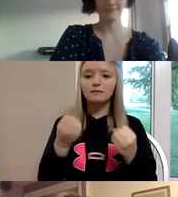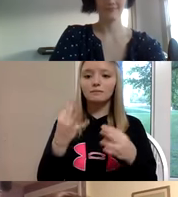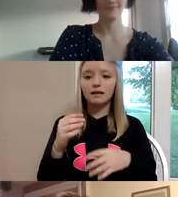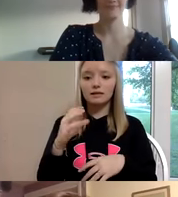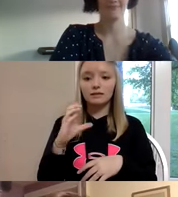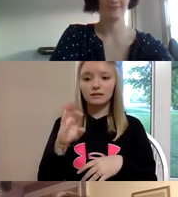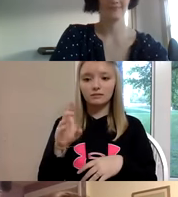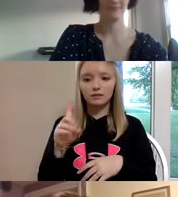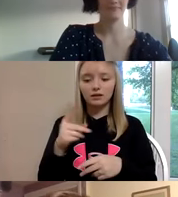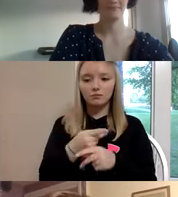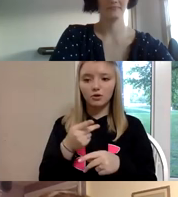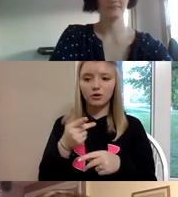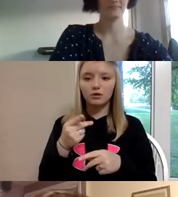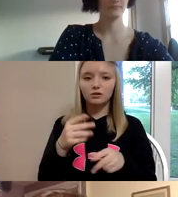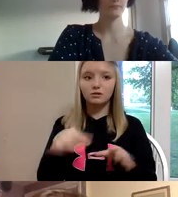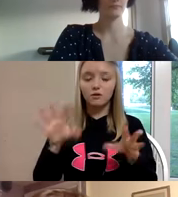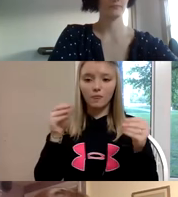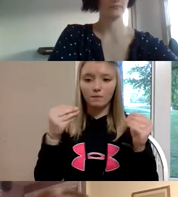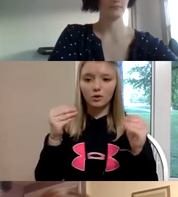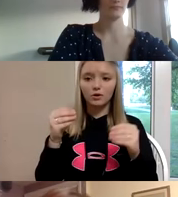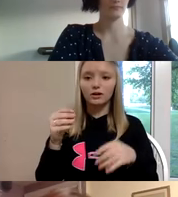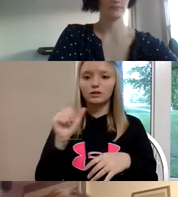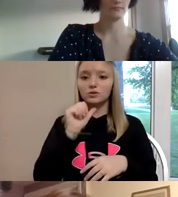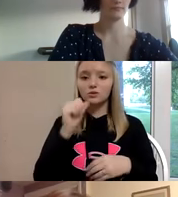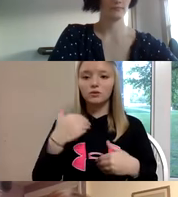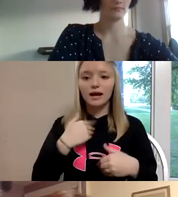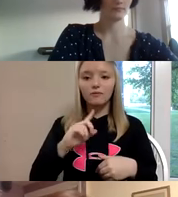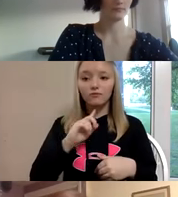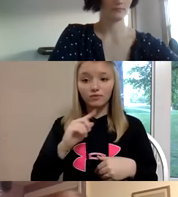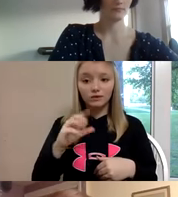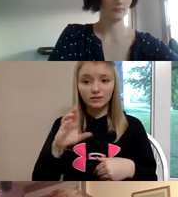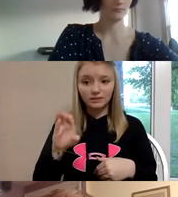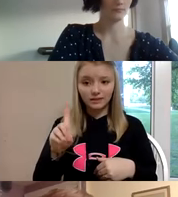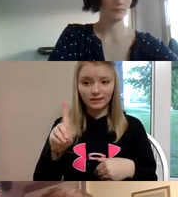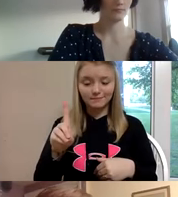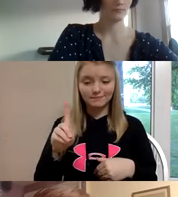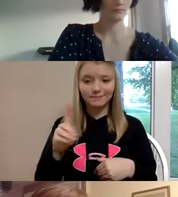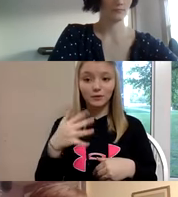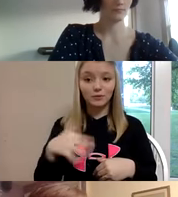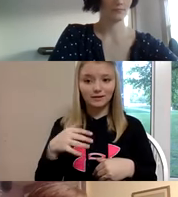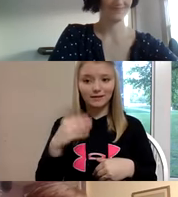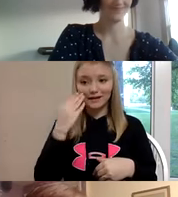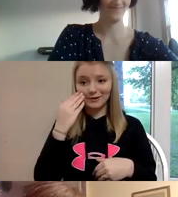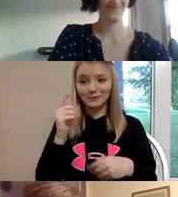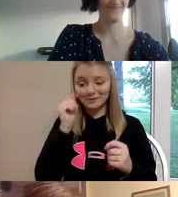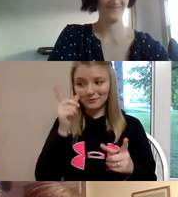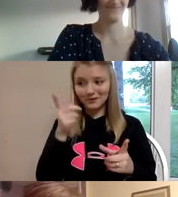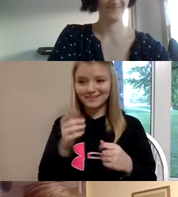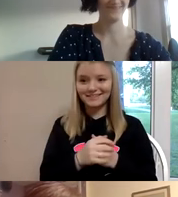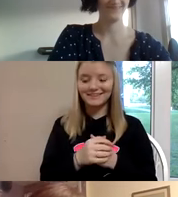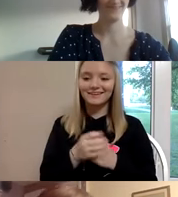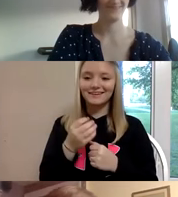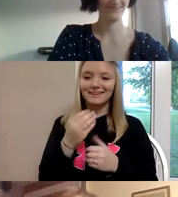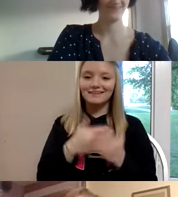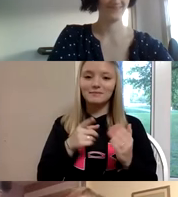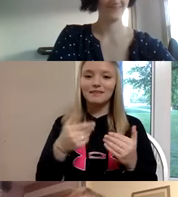the market don't contain actual CBD. Shocker. Some of them contain